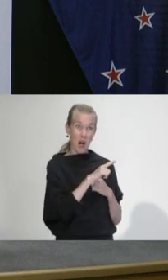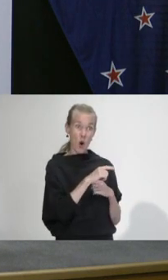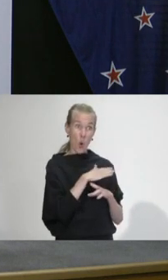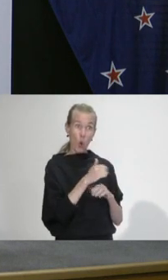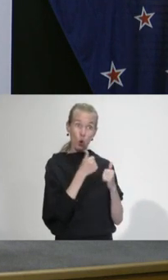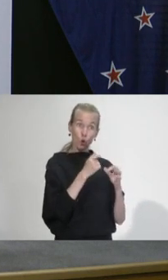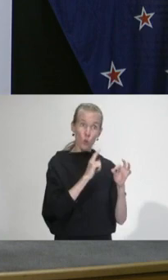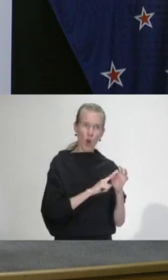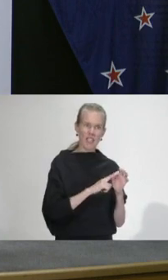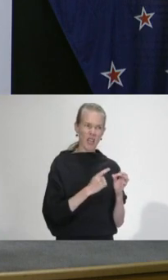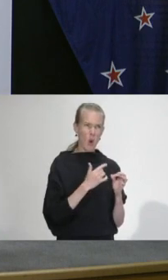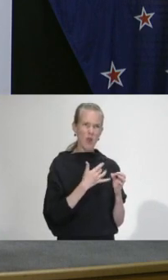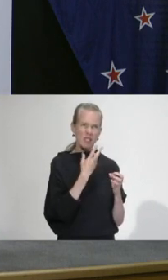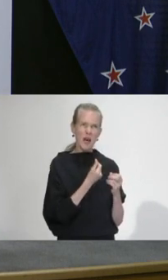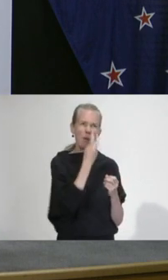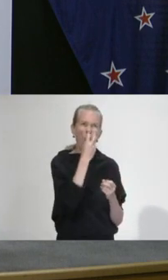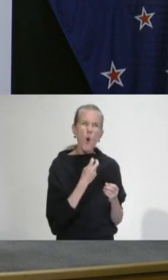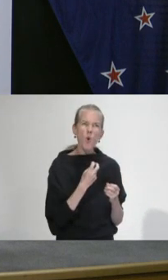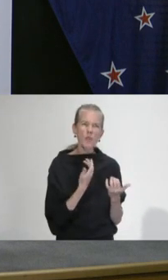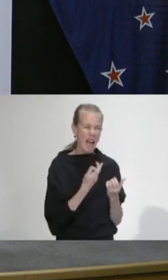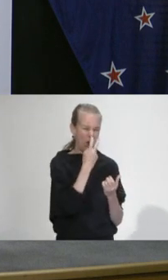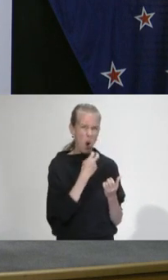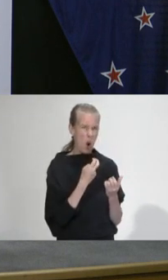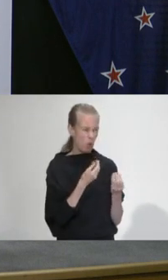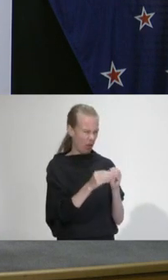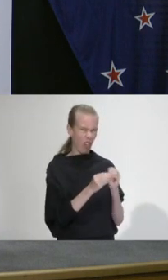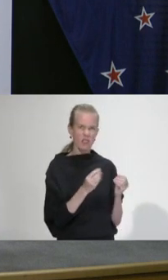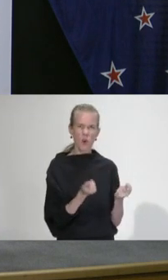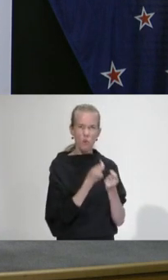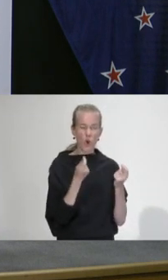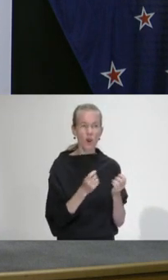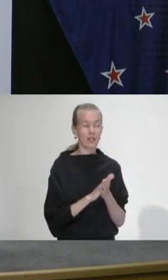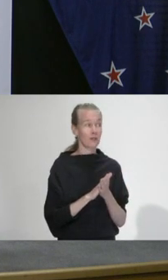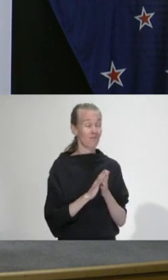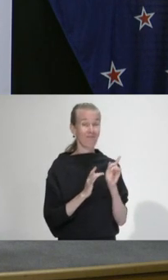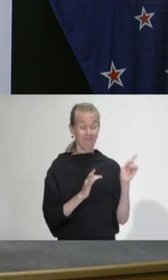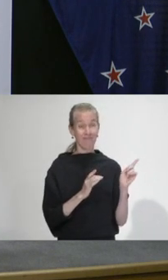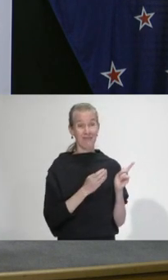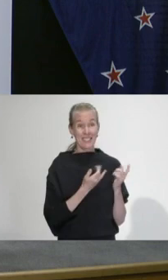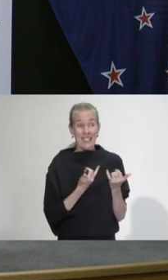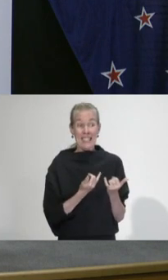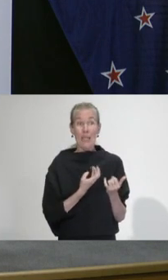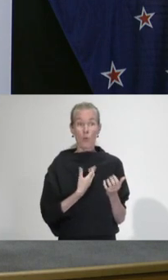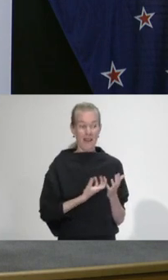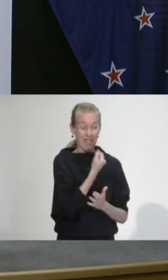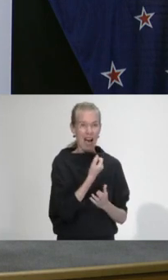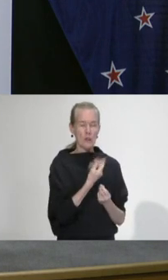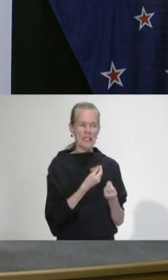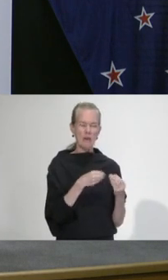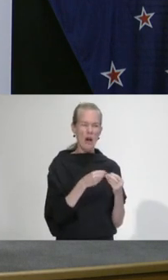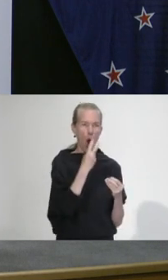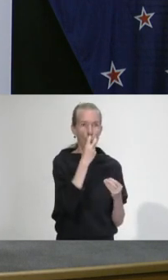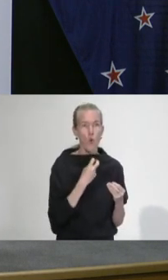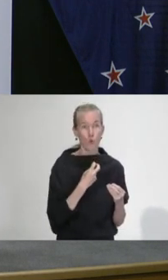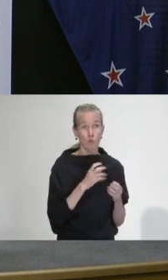story about that 10% of the masks, the N95 masks at Hutt Hospital, the elastics were found to